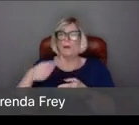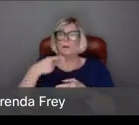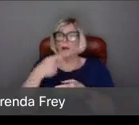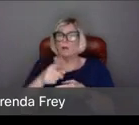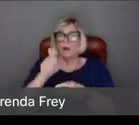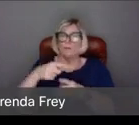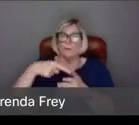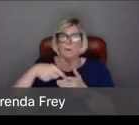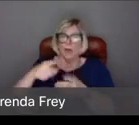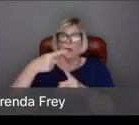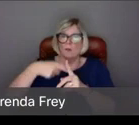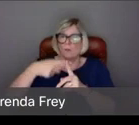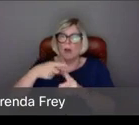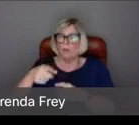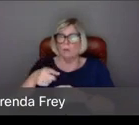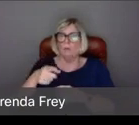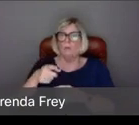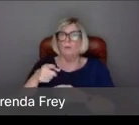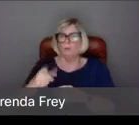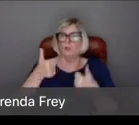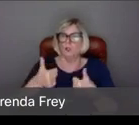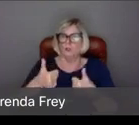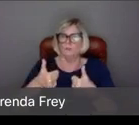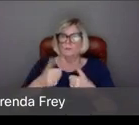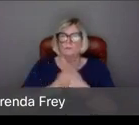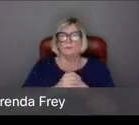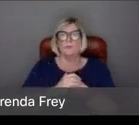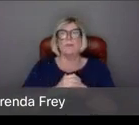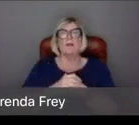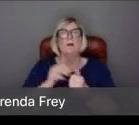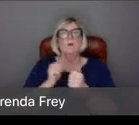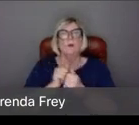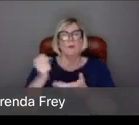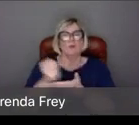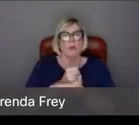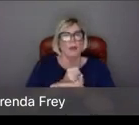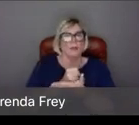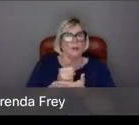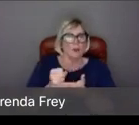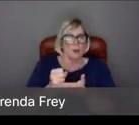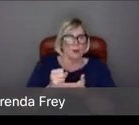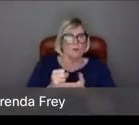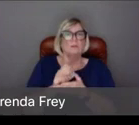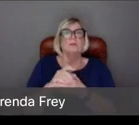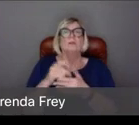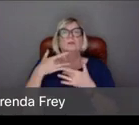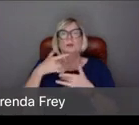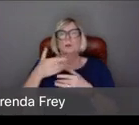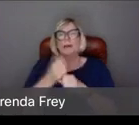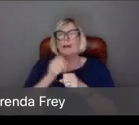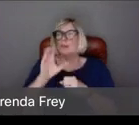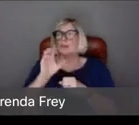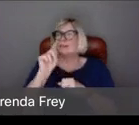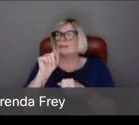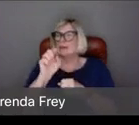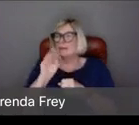good standing as far as this metric is concerned. Now with a credit card, you'll usually have your statement balance and